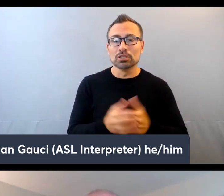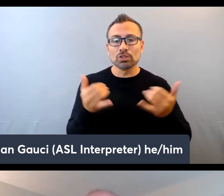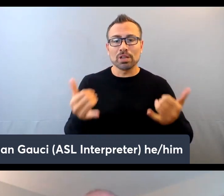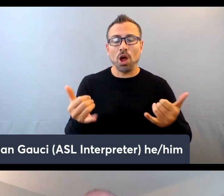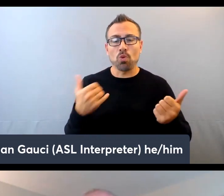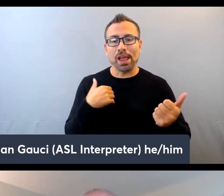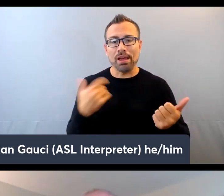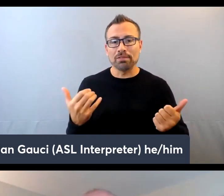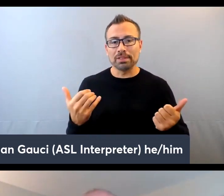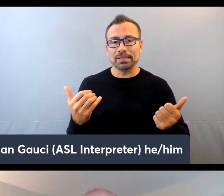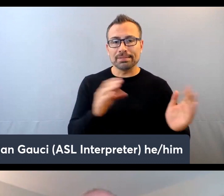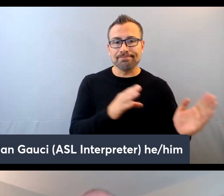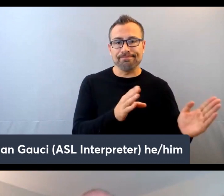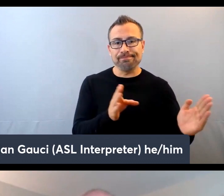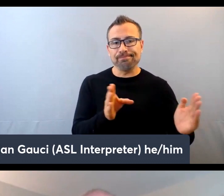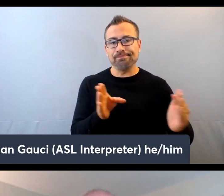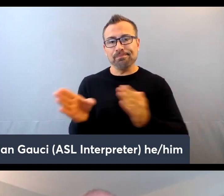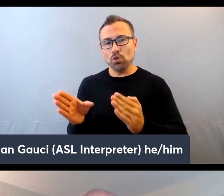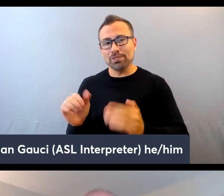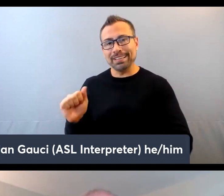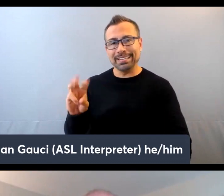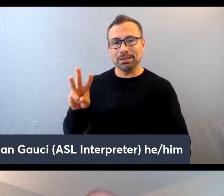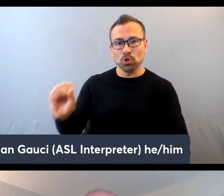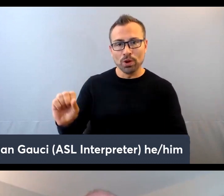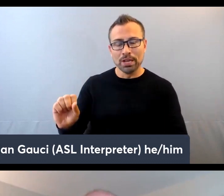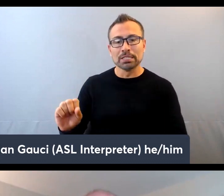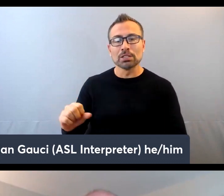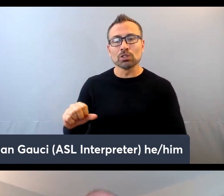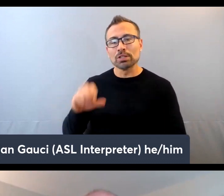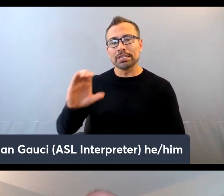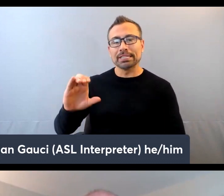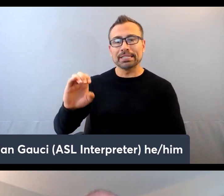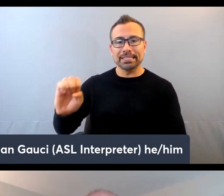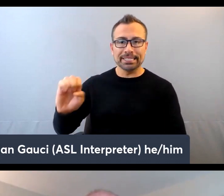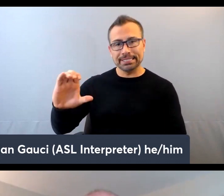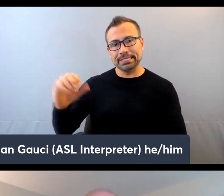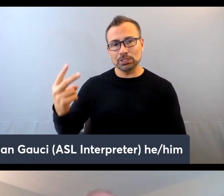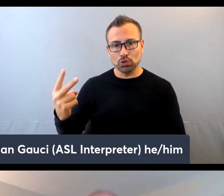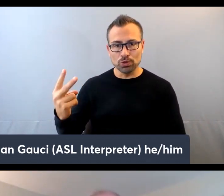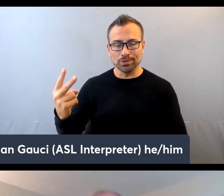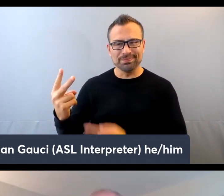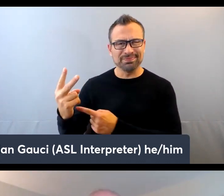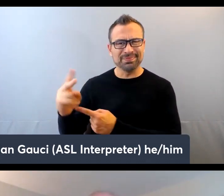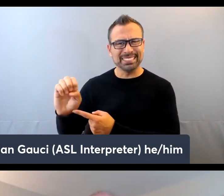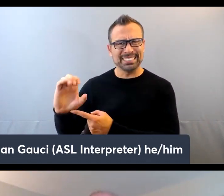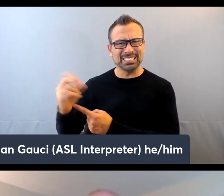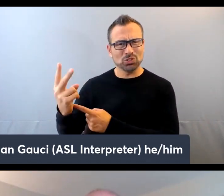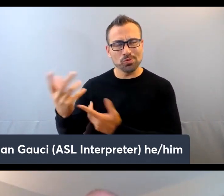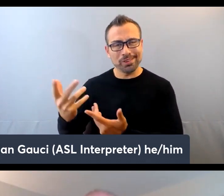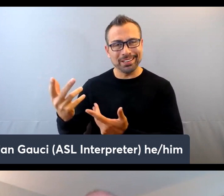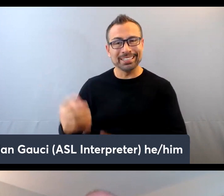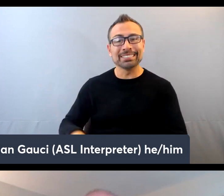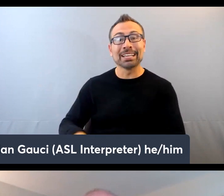to AWS, to EC2, the Elastic Compute Cloud. That's what EC2 stands for.